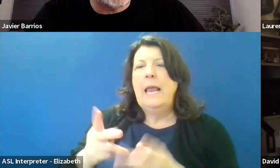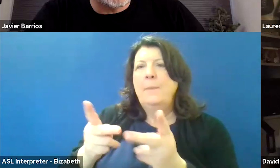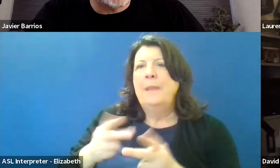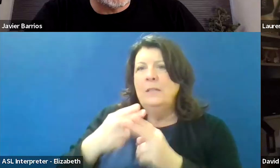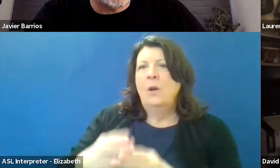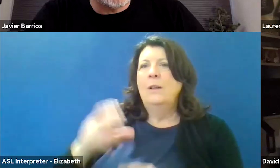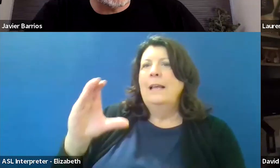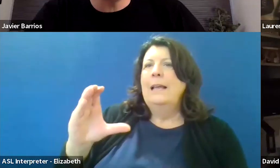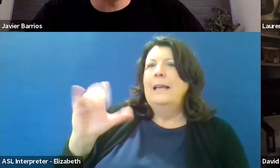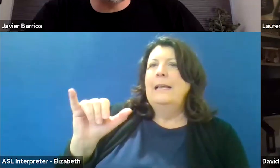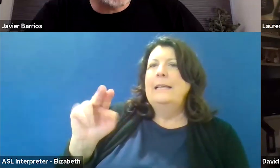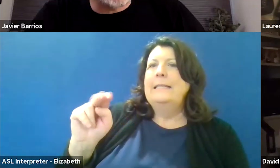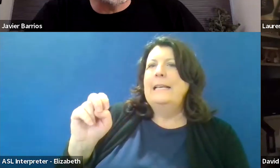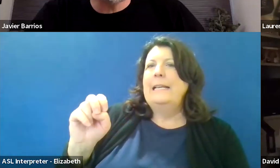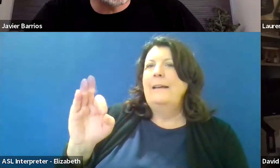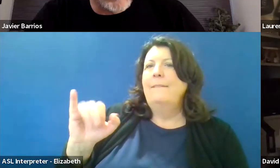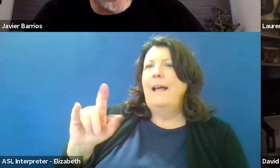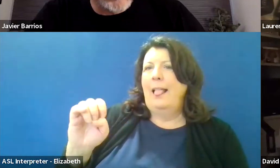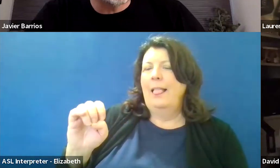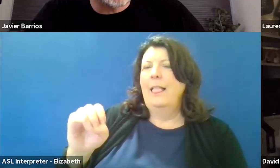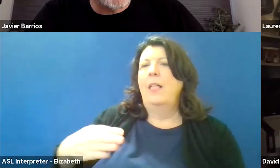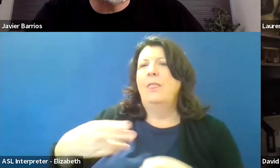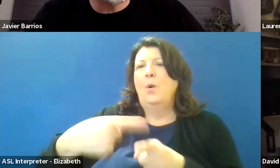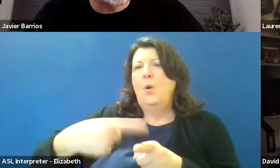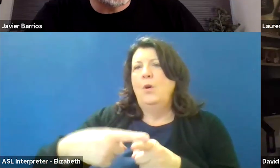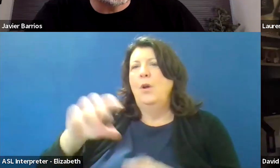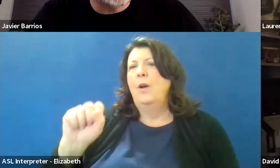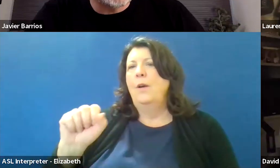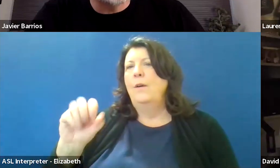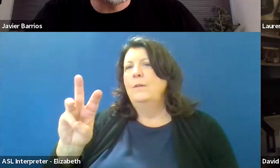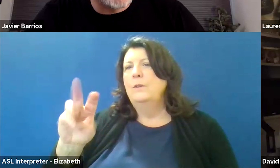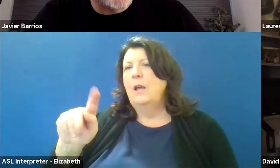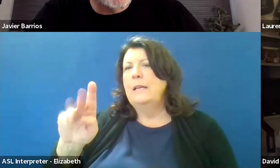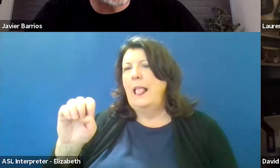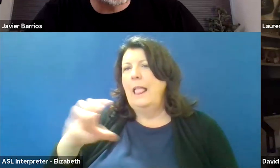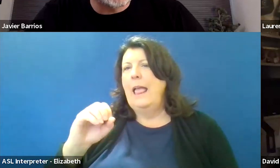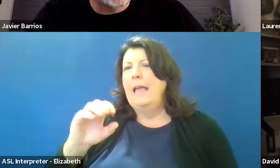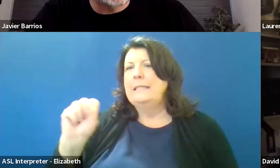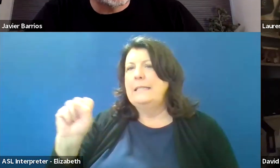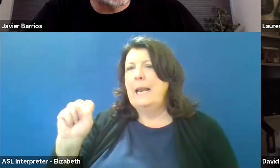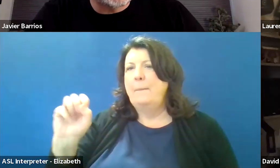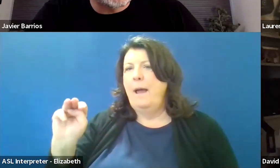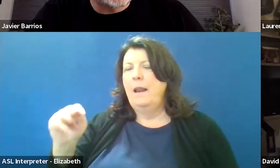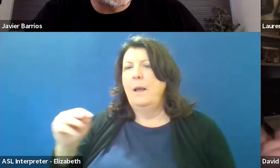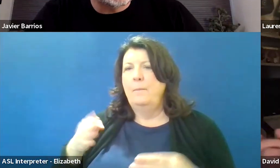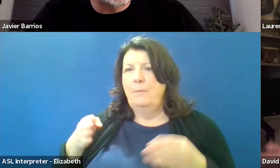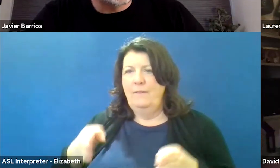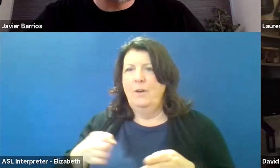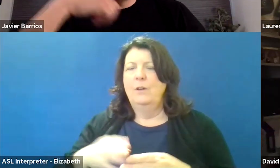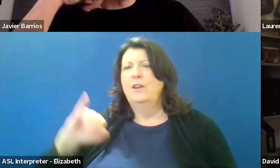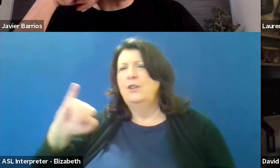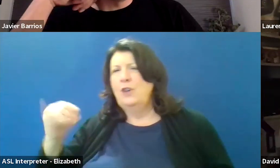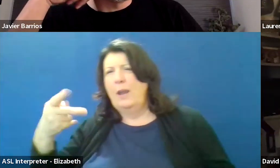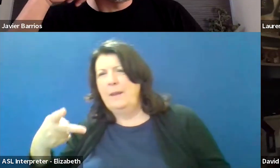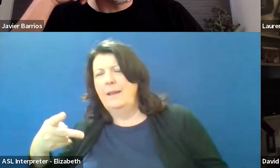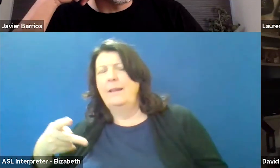Cinephile on the corner of Sawtell and Santa Monica. Their names are Greg and JP. They're the guys who kind of run the counter most of the time. And then Paul's another guy who's